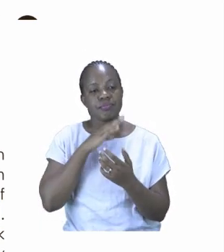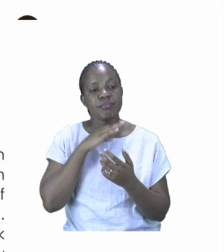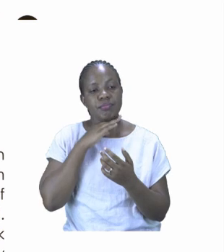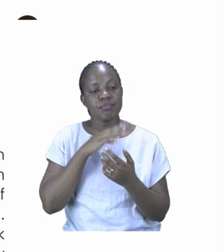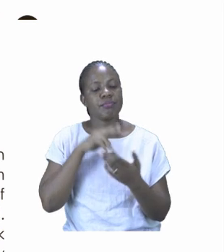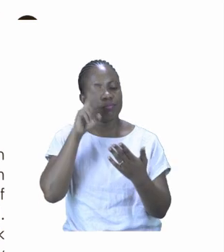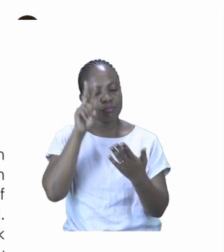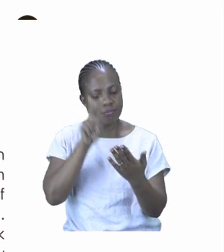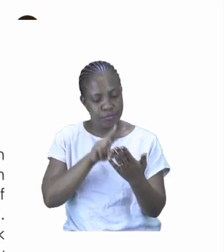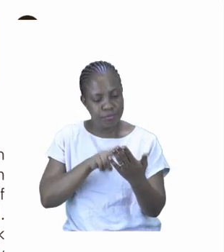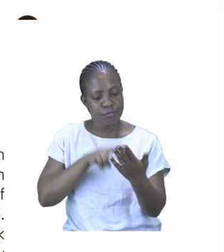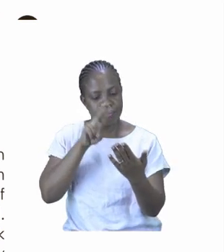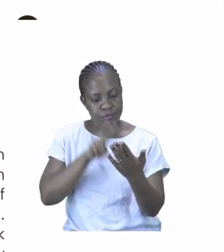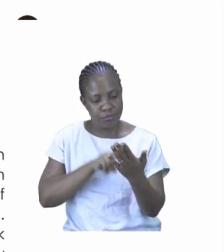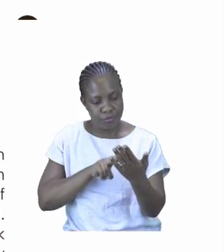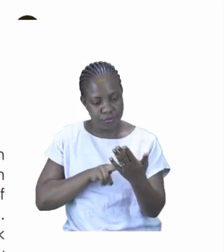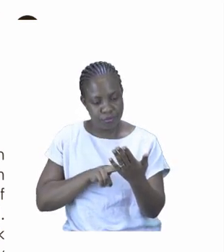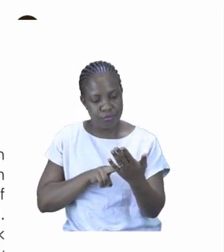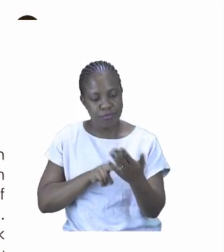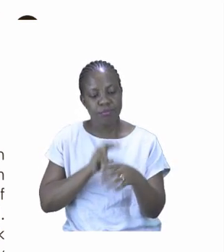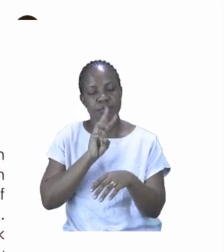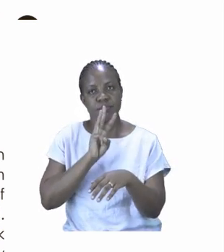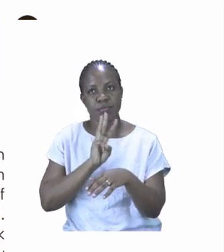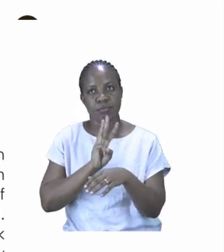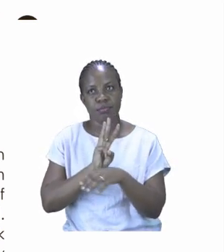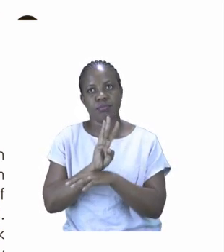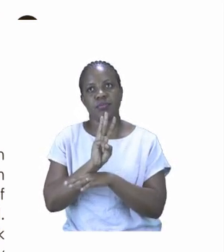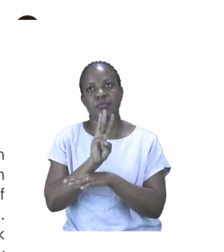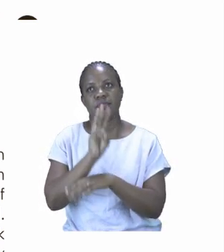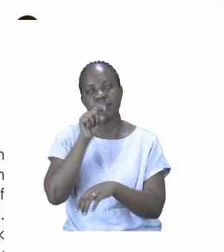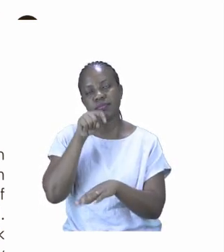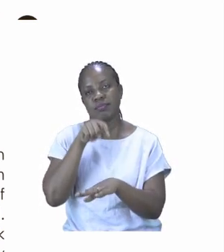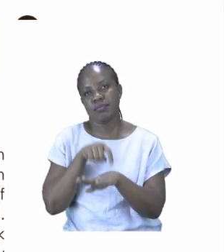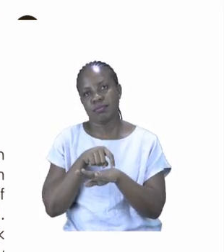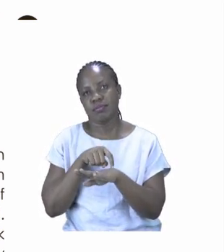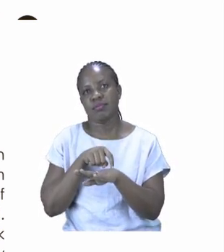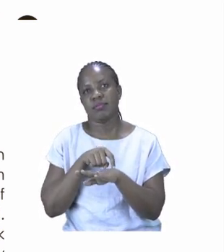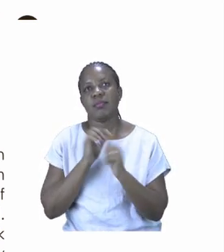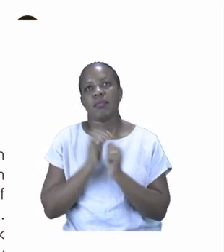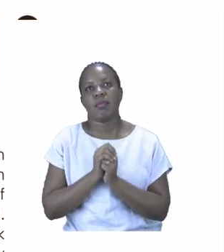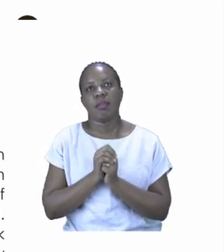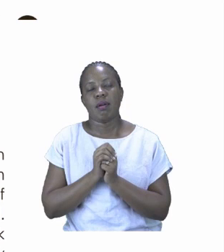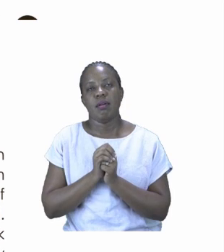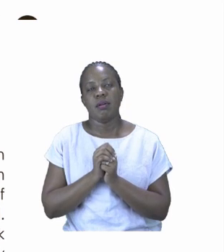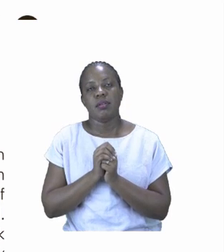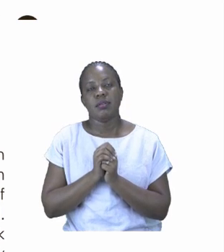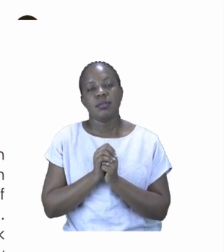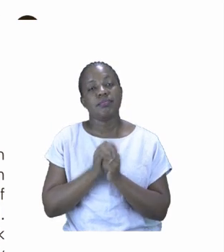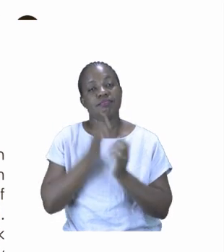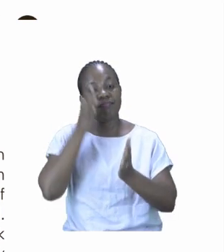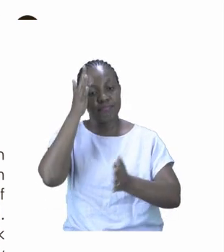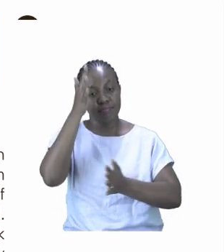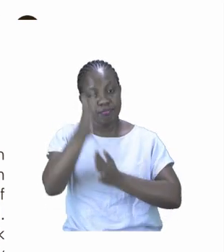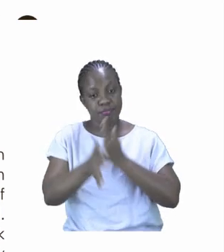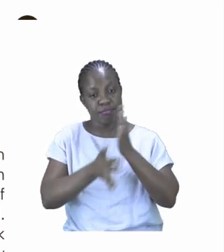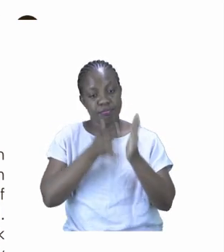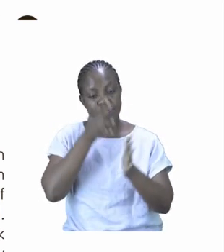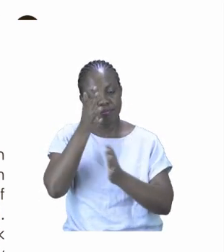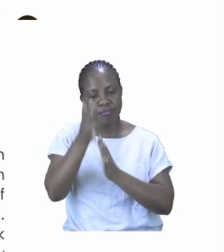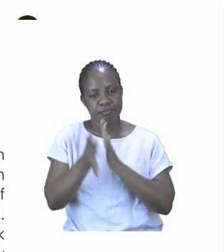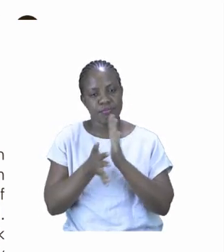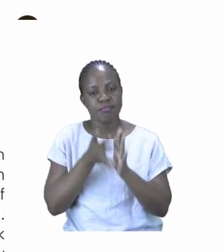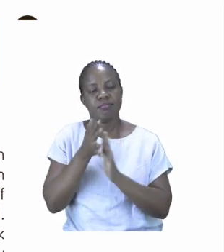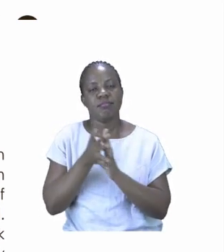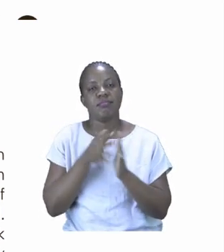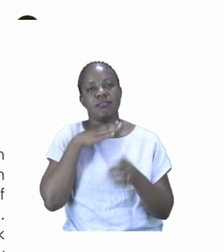it 3 times. I am going to read this one with you and I will take it slow.